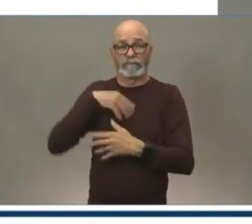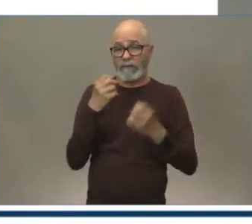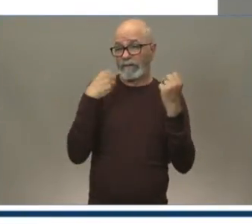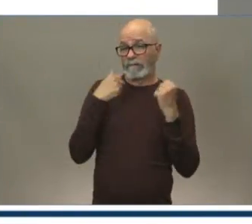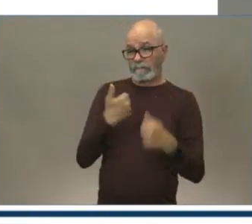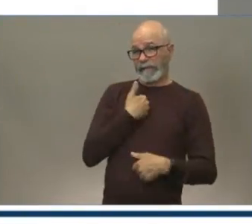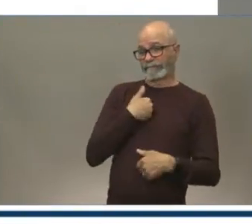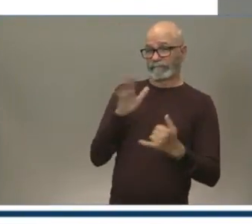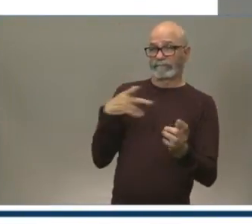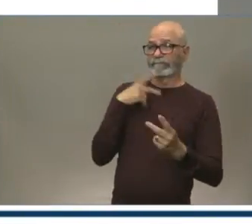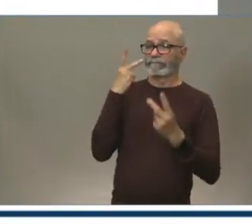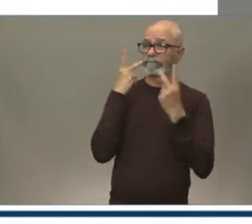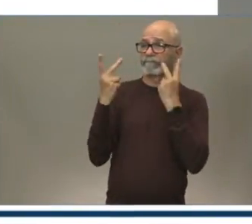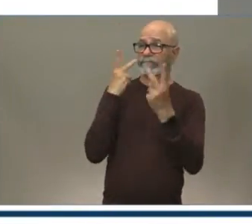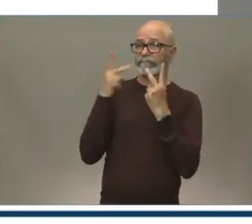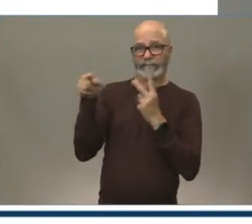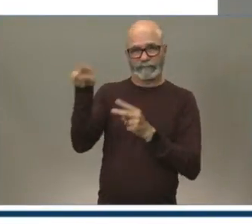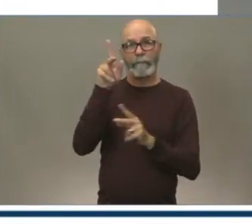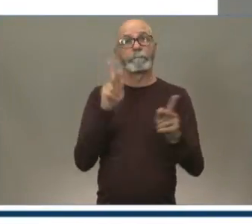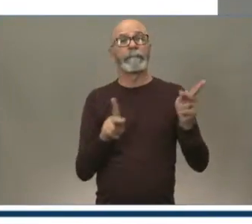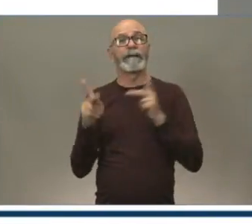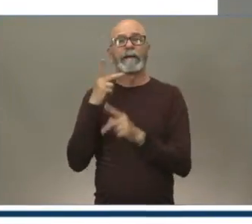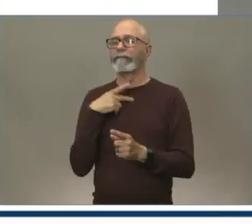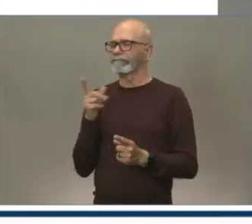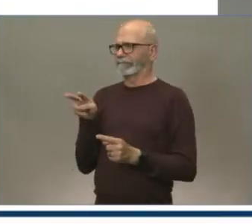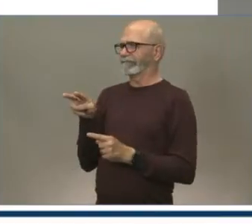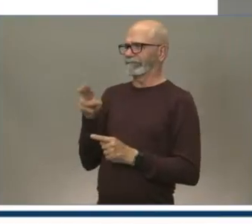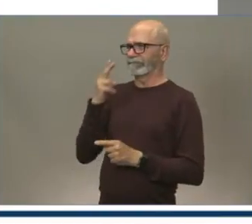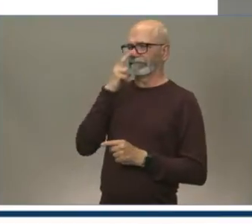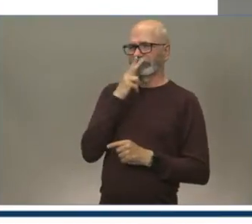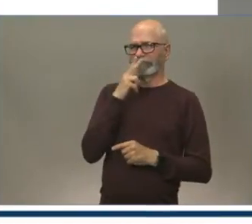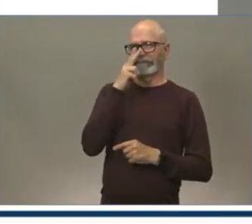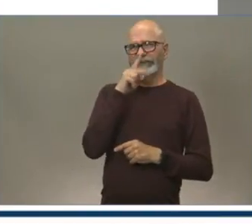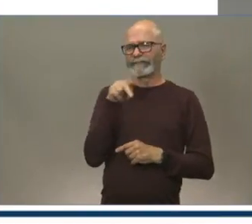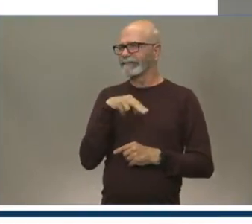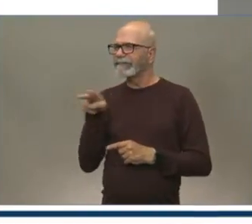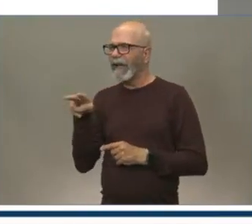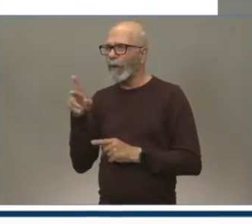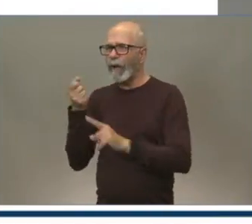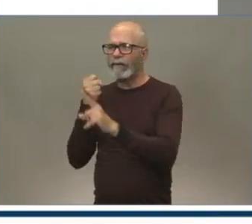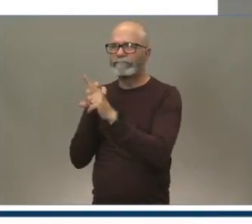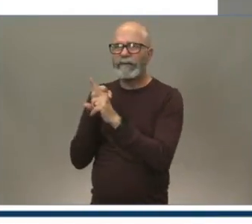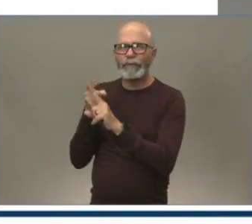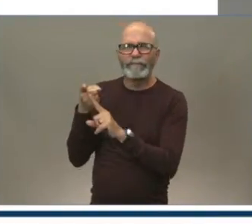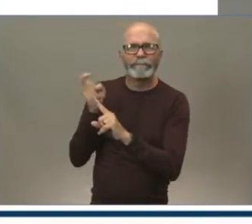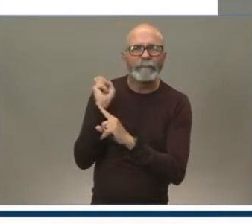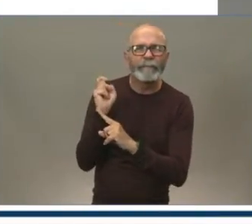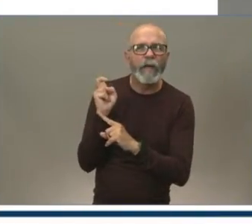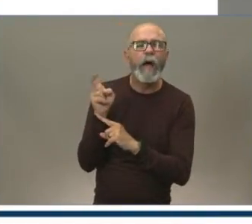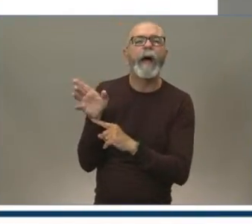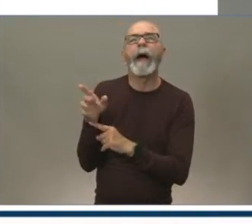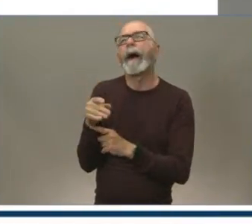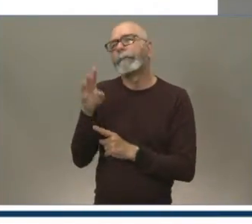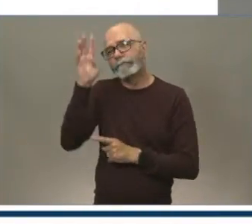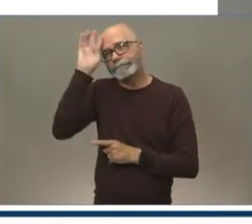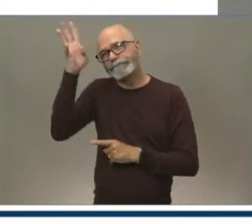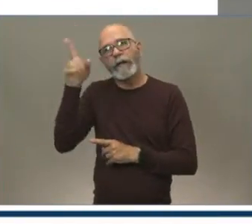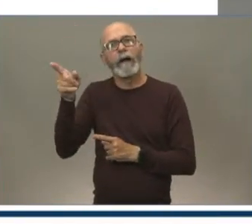when they're a case identified as a case, and we do the follow-up, they have multiple high-risk contacts because